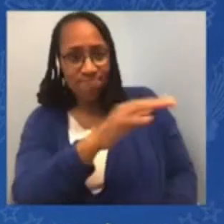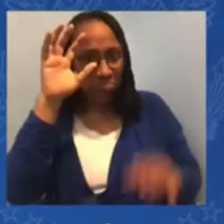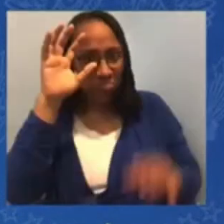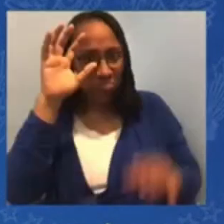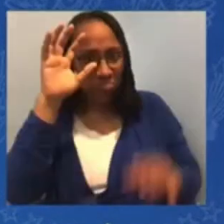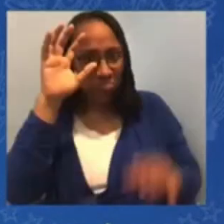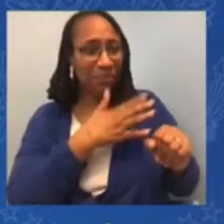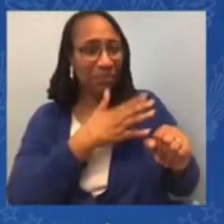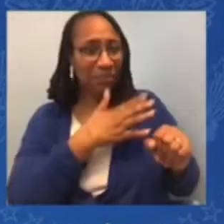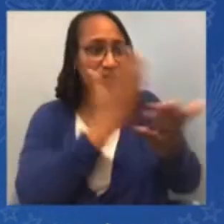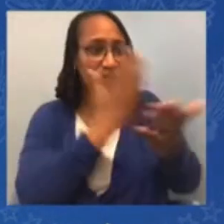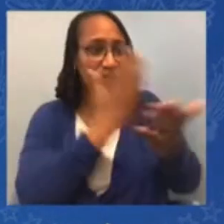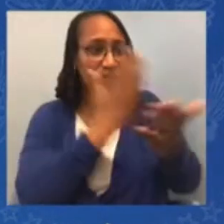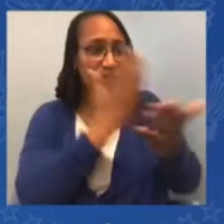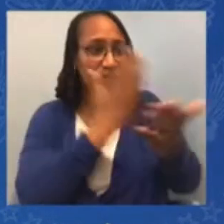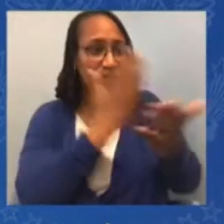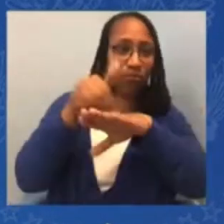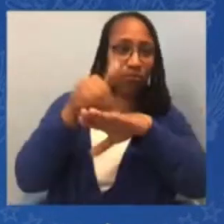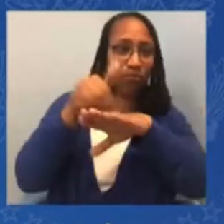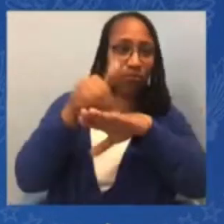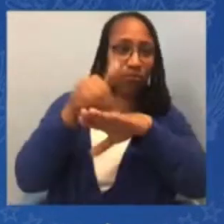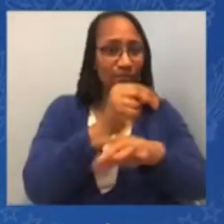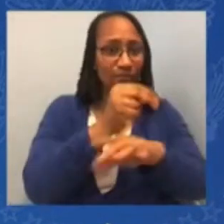dangerous weapons, particularly assault weapons,